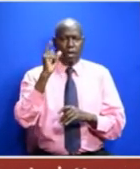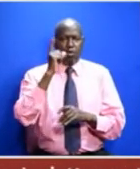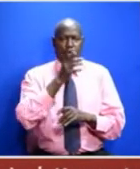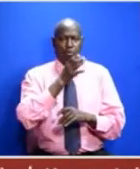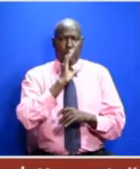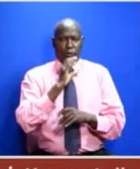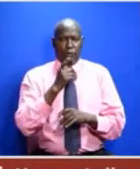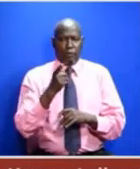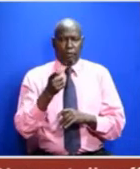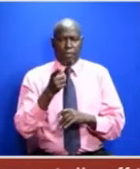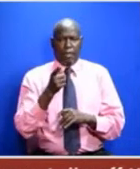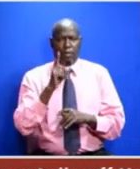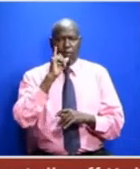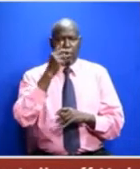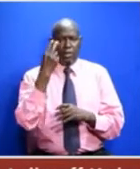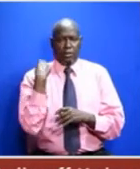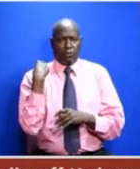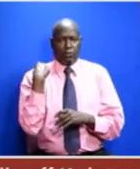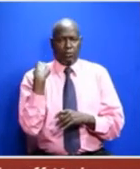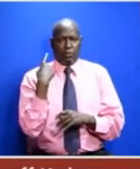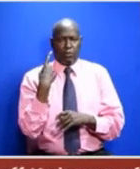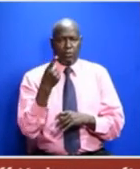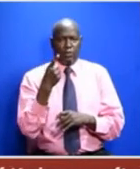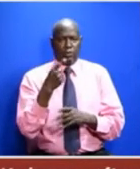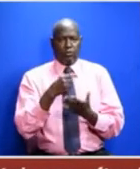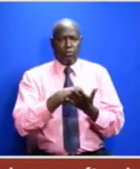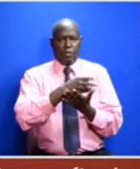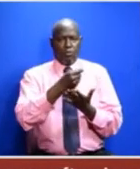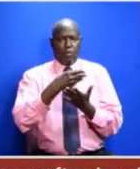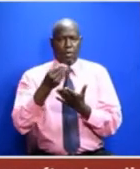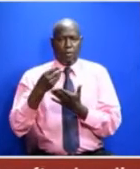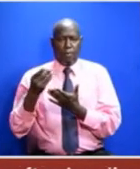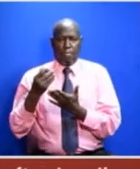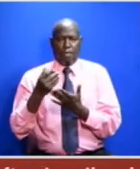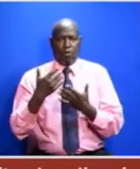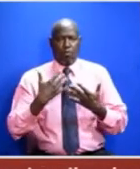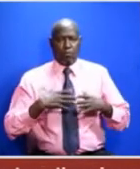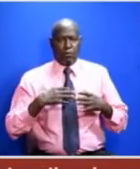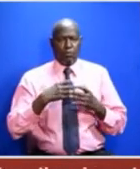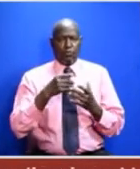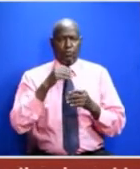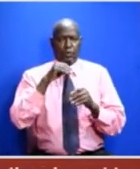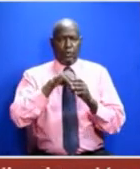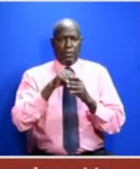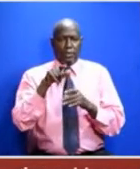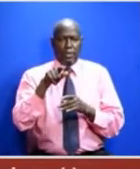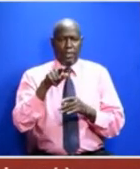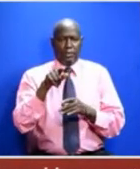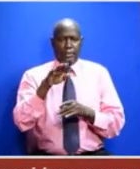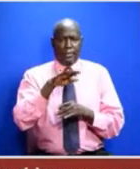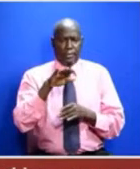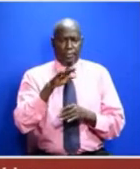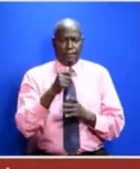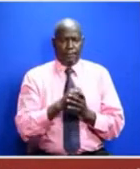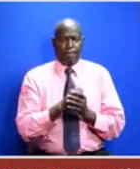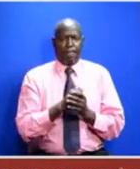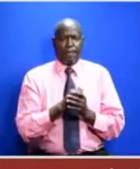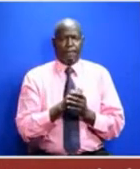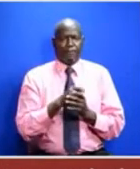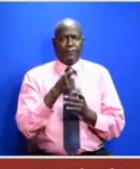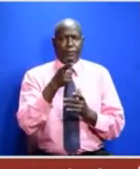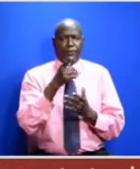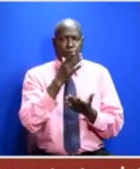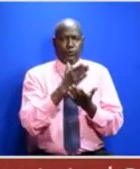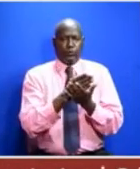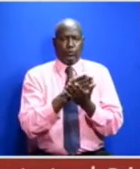Company is the one responsible for supplying people in Kawangware. And it